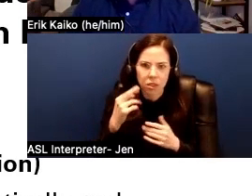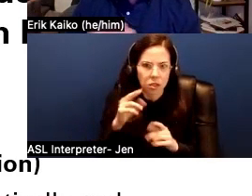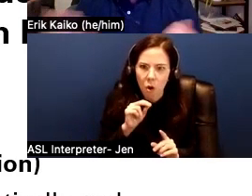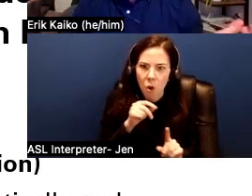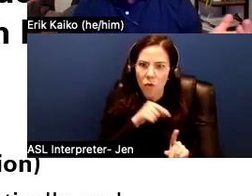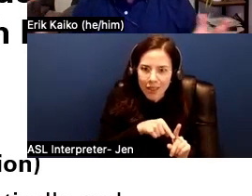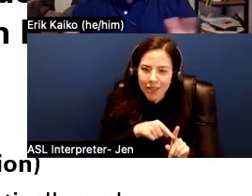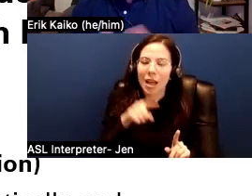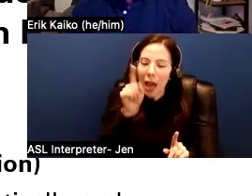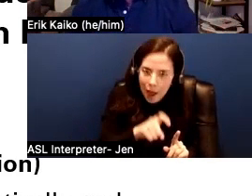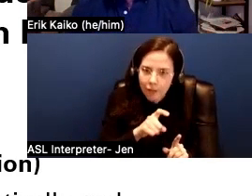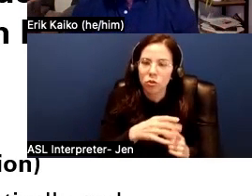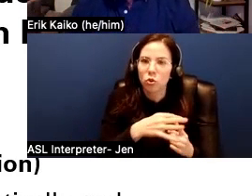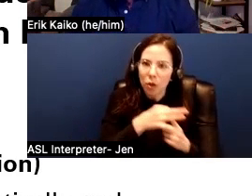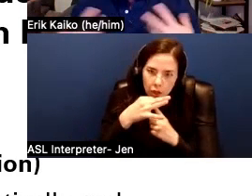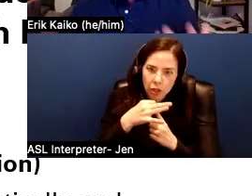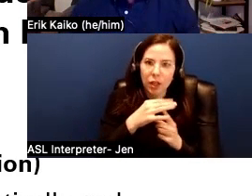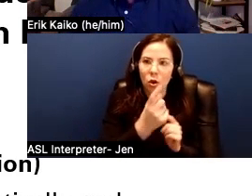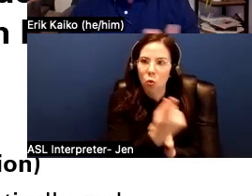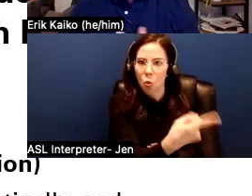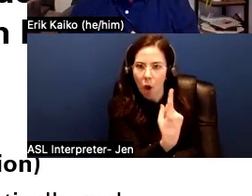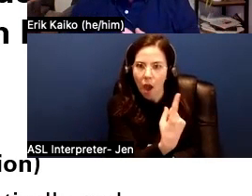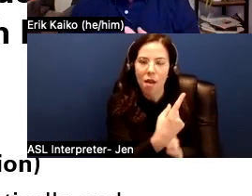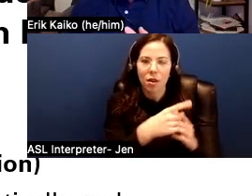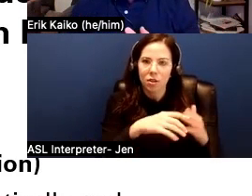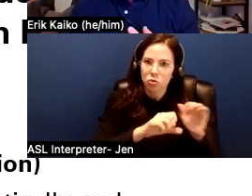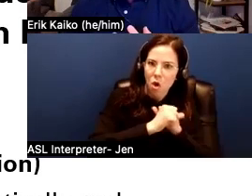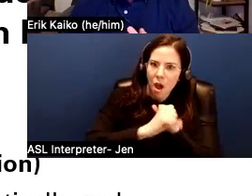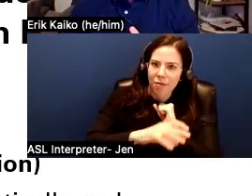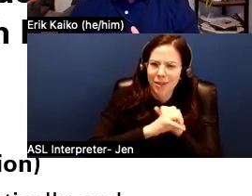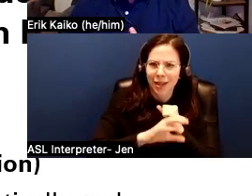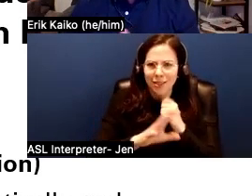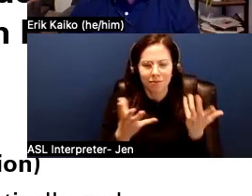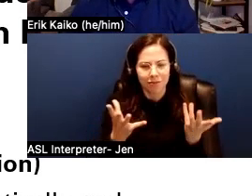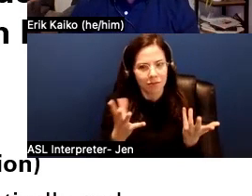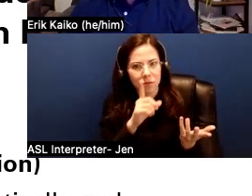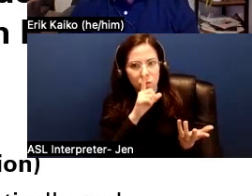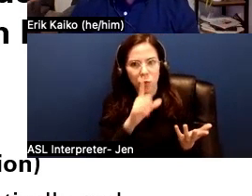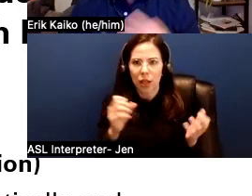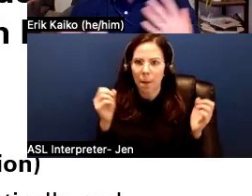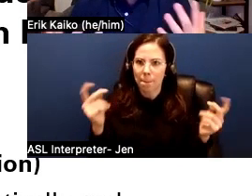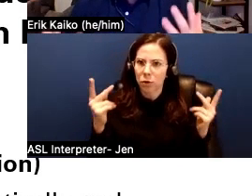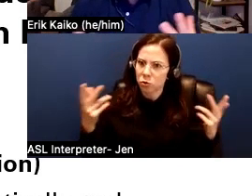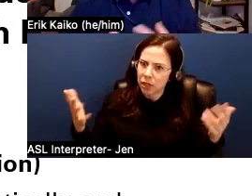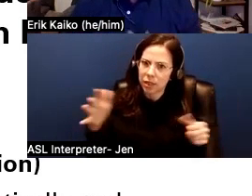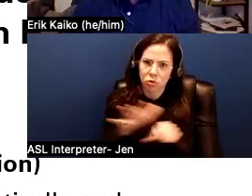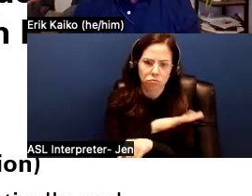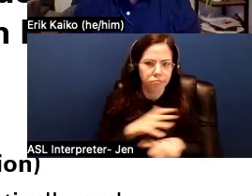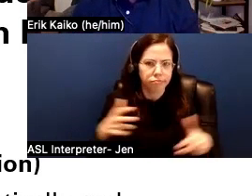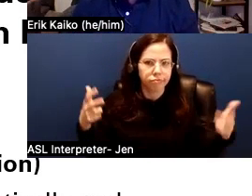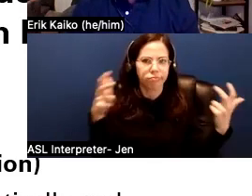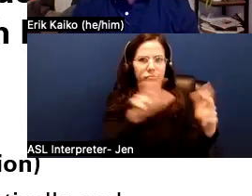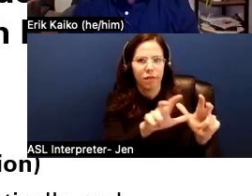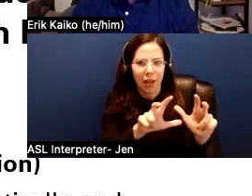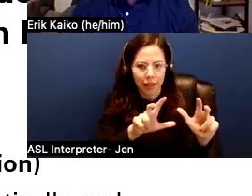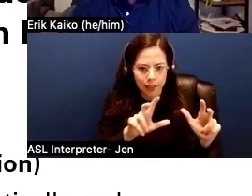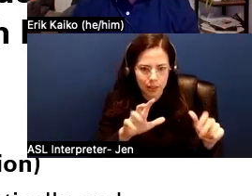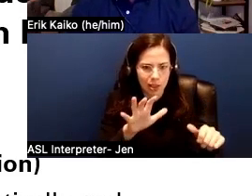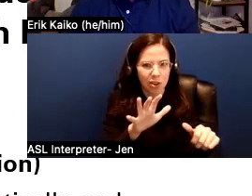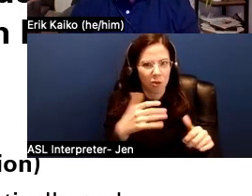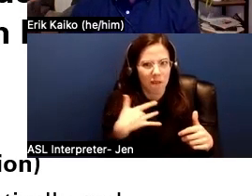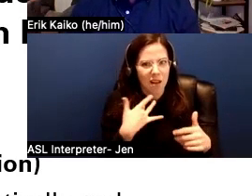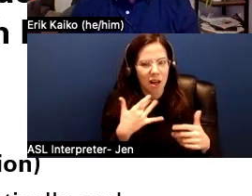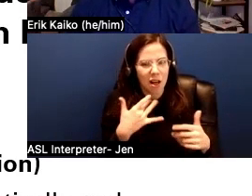a huge asset and this was an opportunity to really go all in on what we felt like was going to be a really strong selling